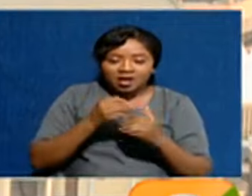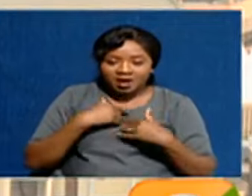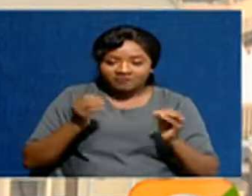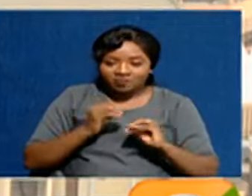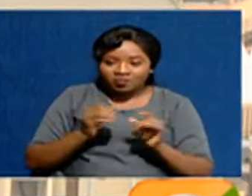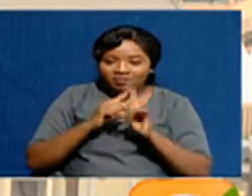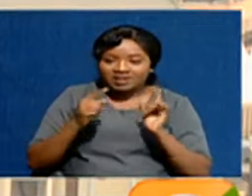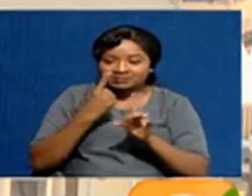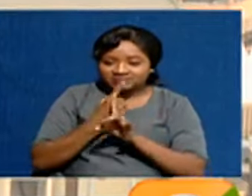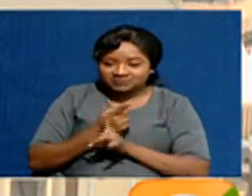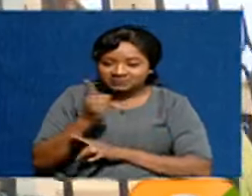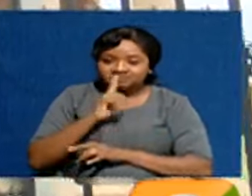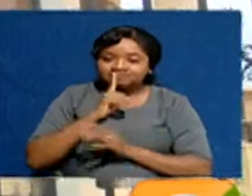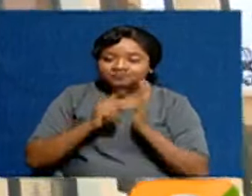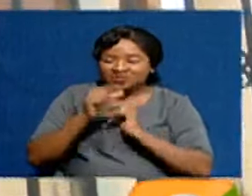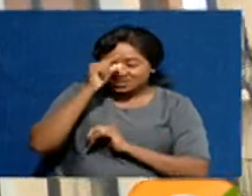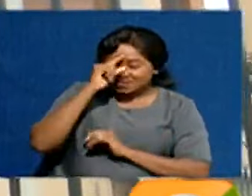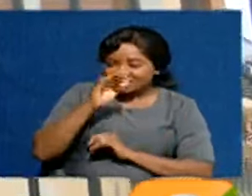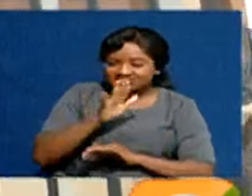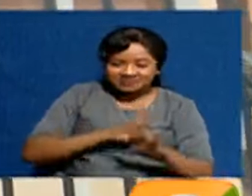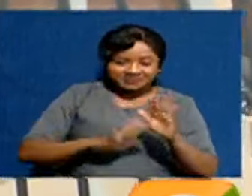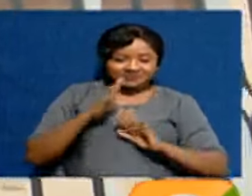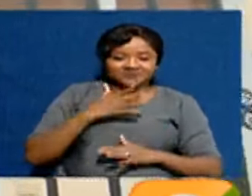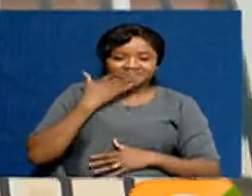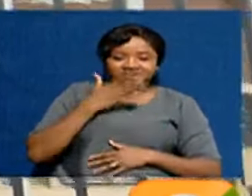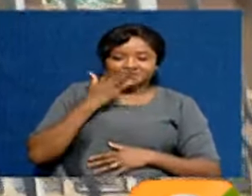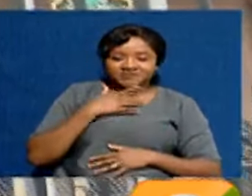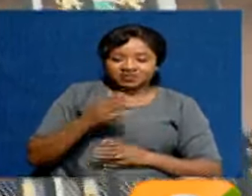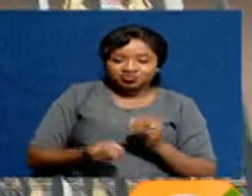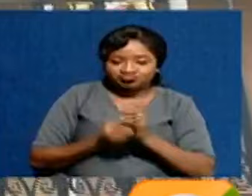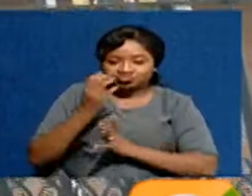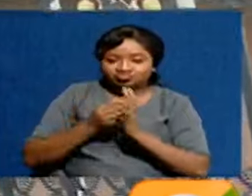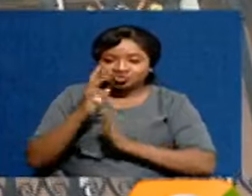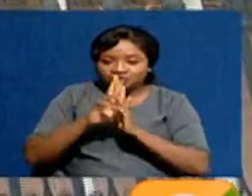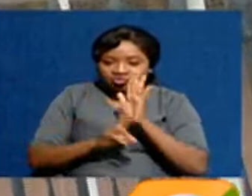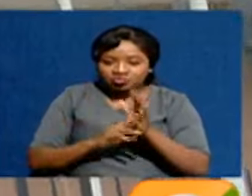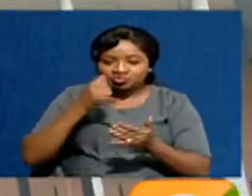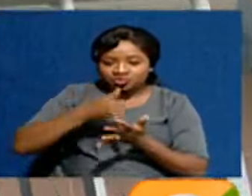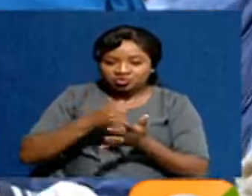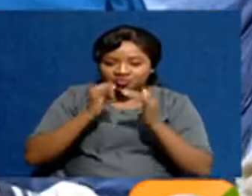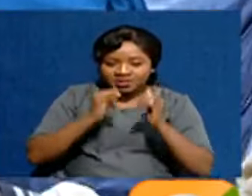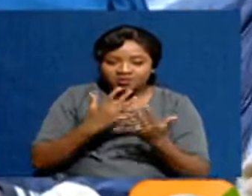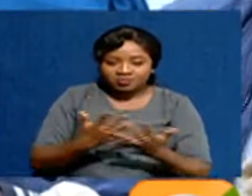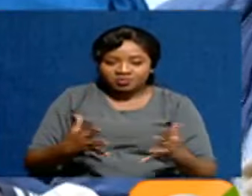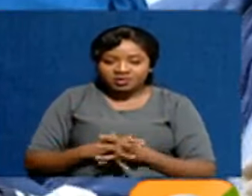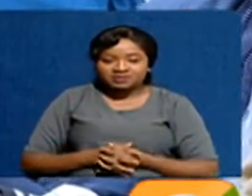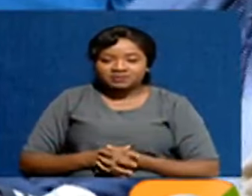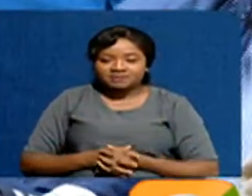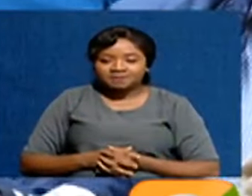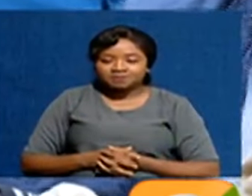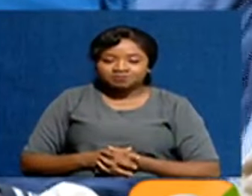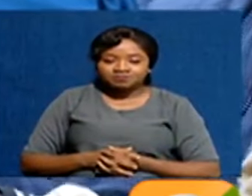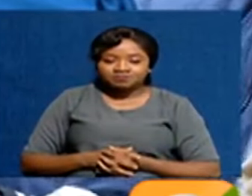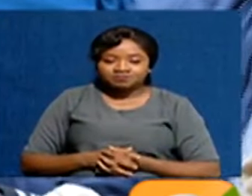say the government has remained hesitant in developing regulations to accommodate the new products. We have run into